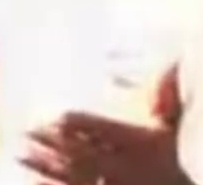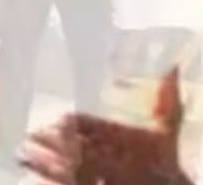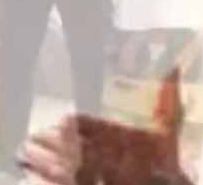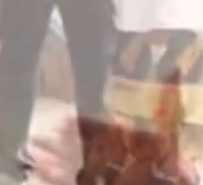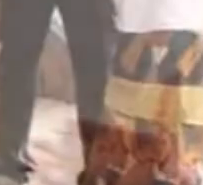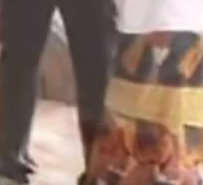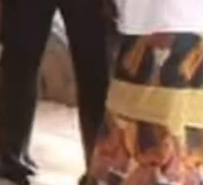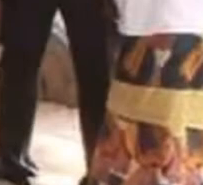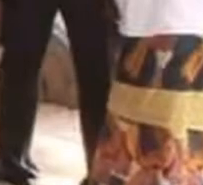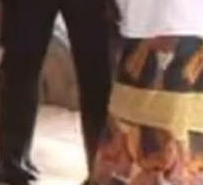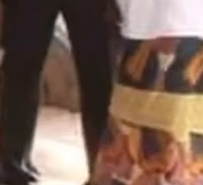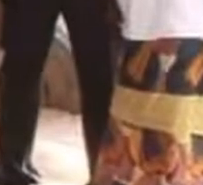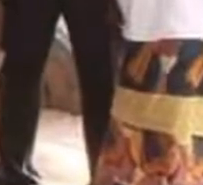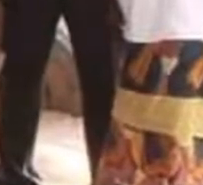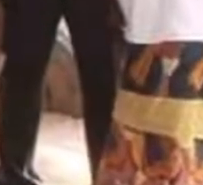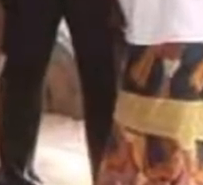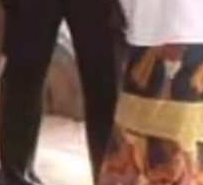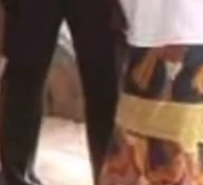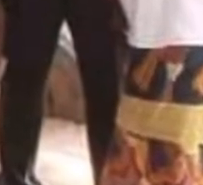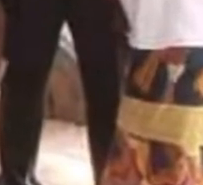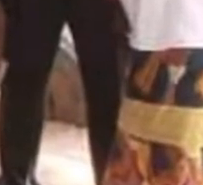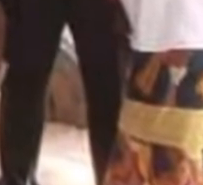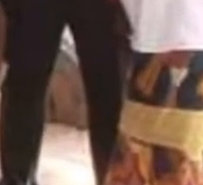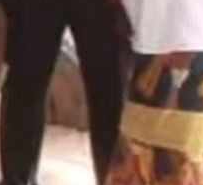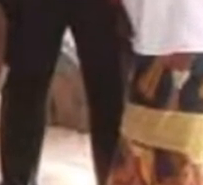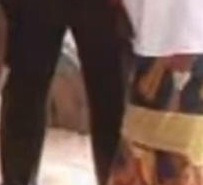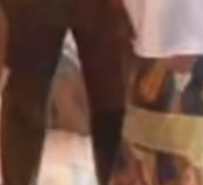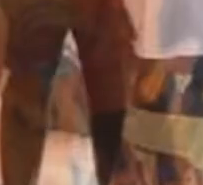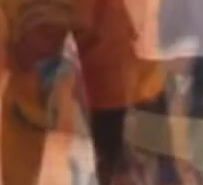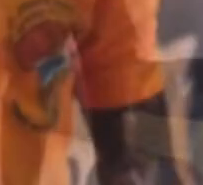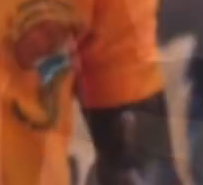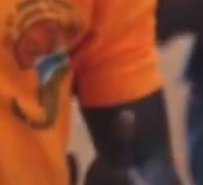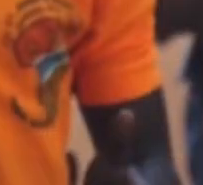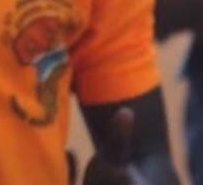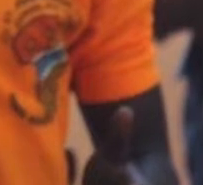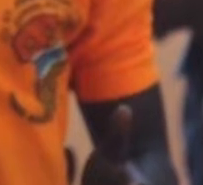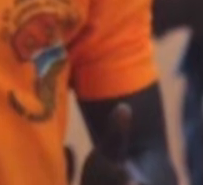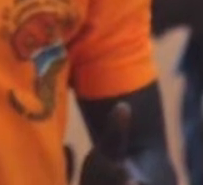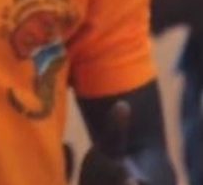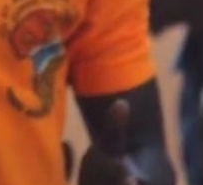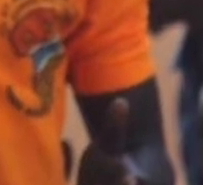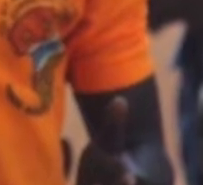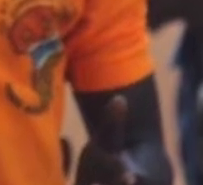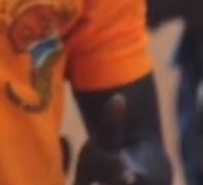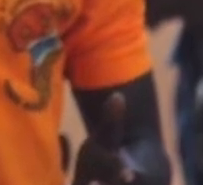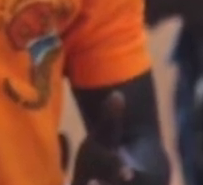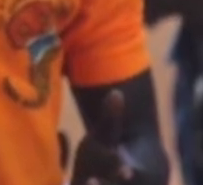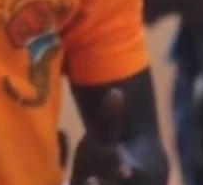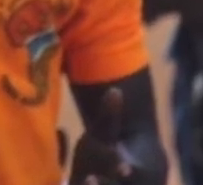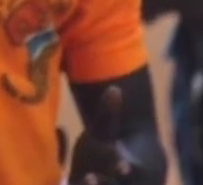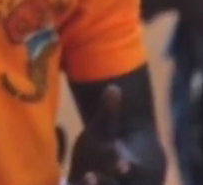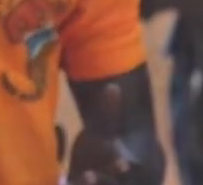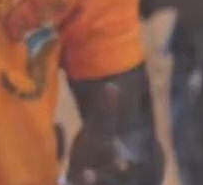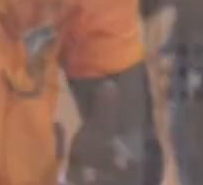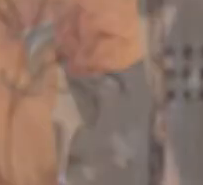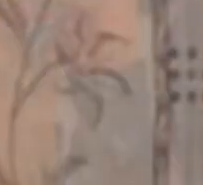GADHOH, in collaboration with VSO in 2011. Upon completion of the sign language interpreter course, he was